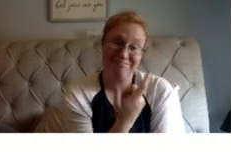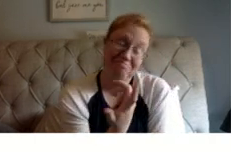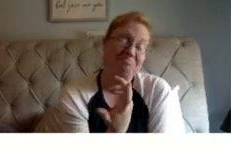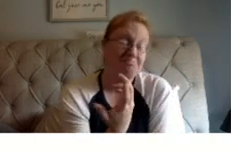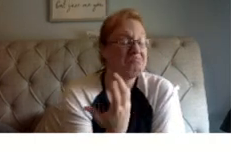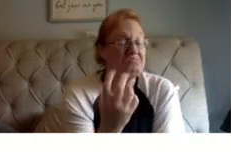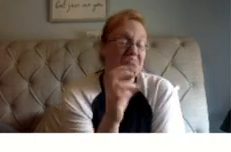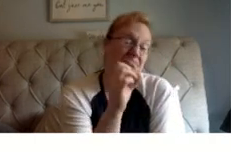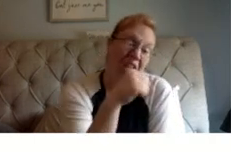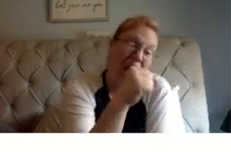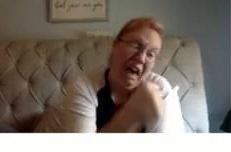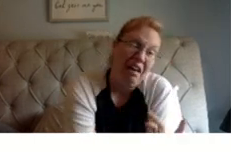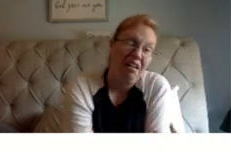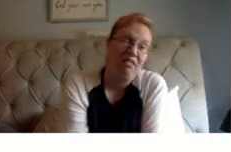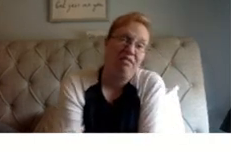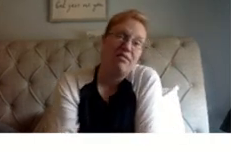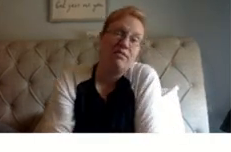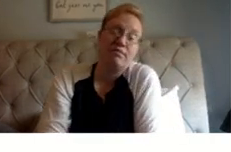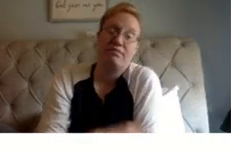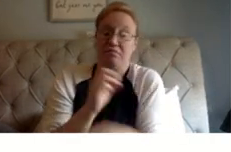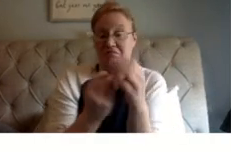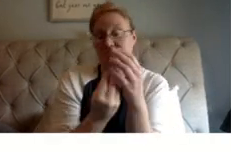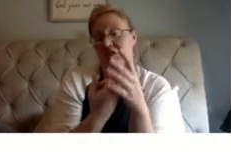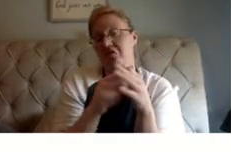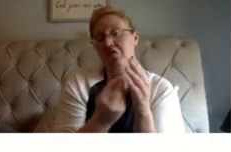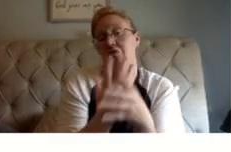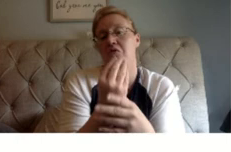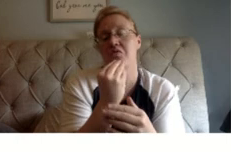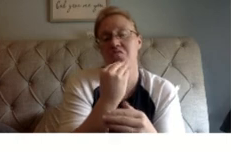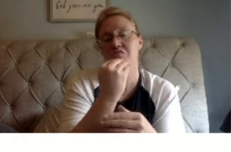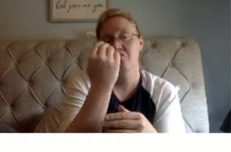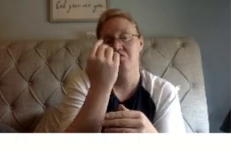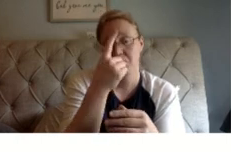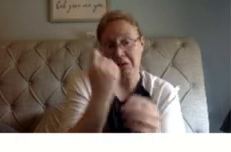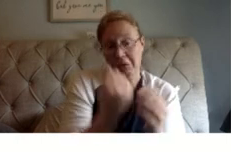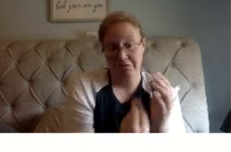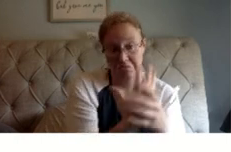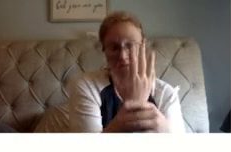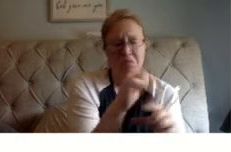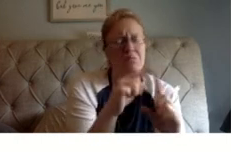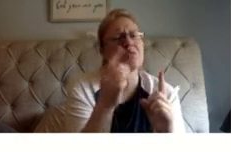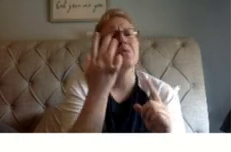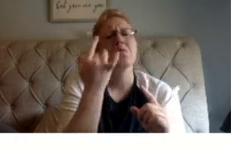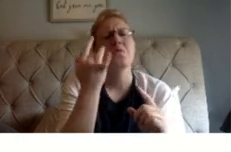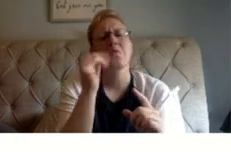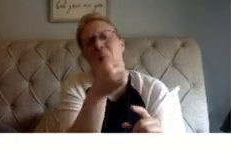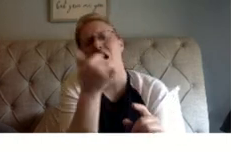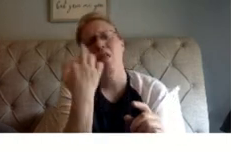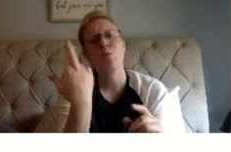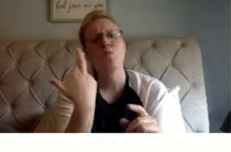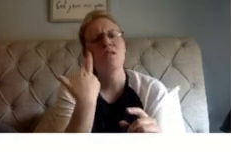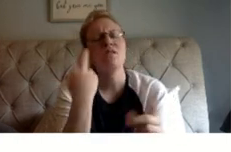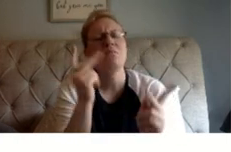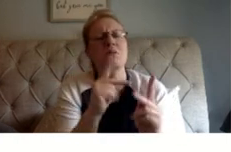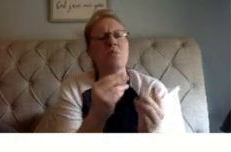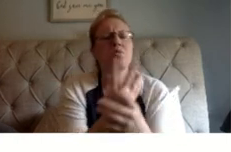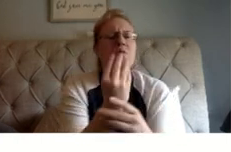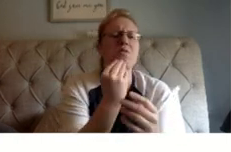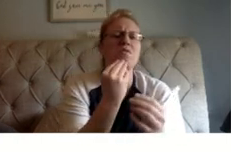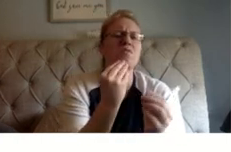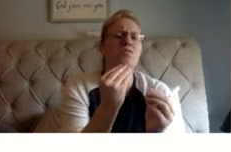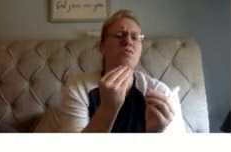Yes, that's part of it, right? People can start growing food because it's spring. But why else are people growing food at home more often than